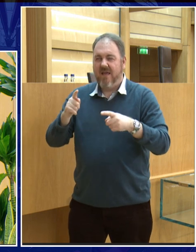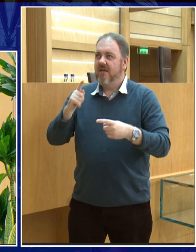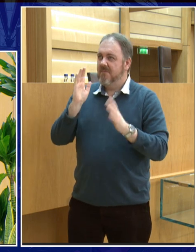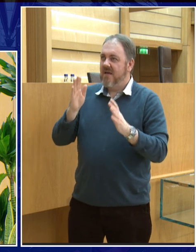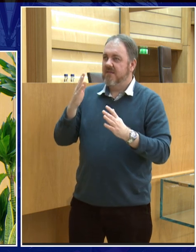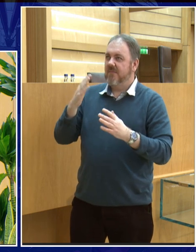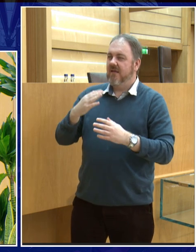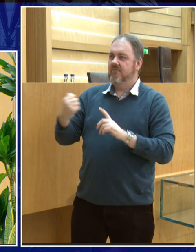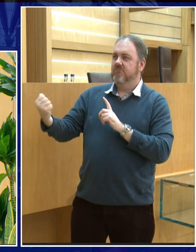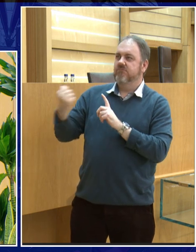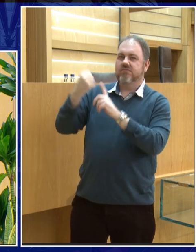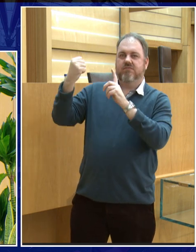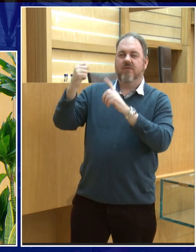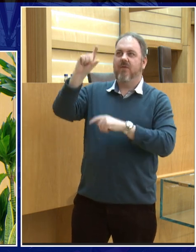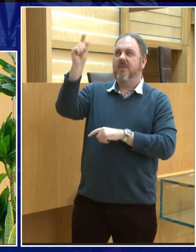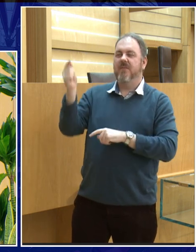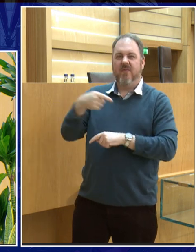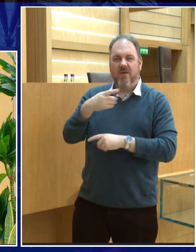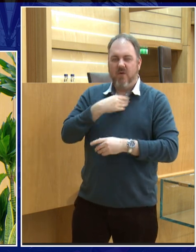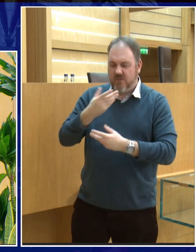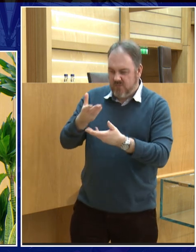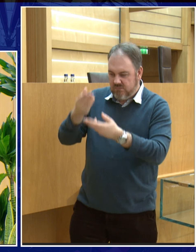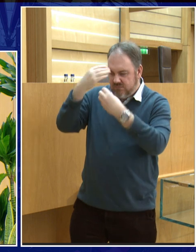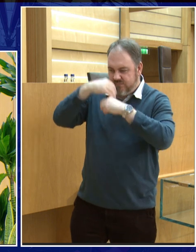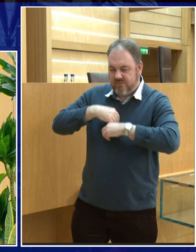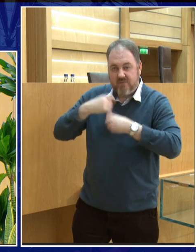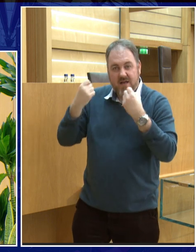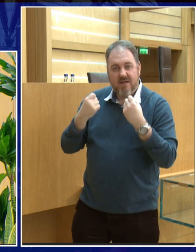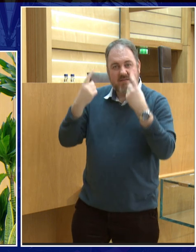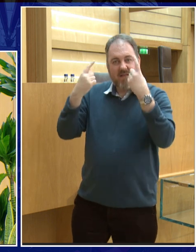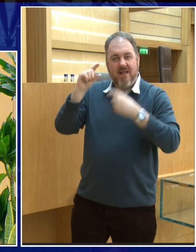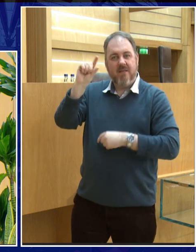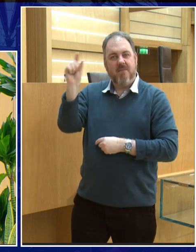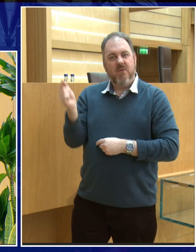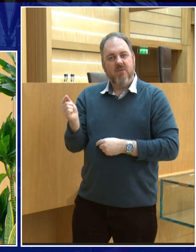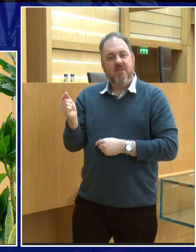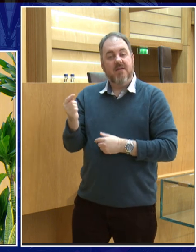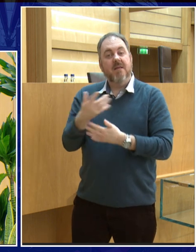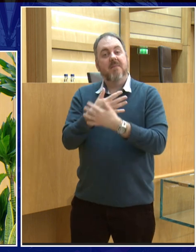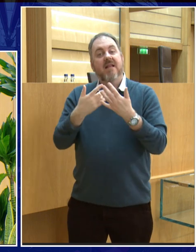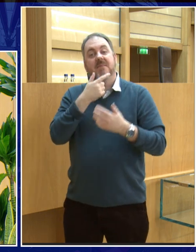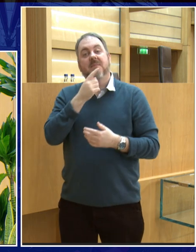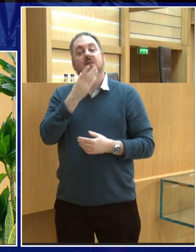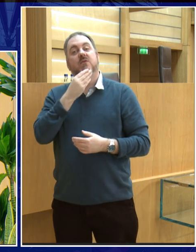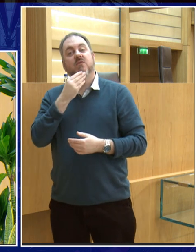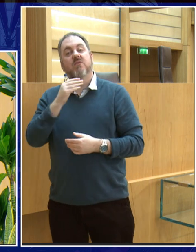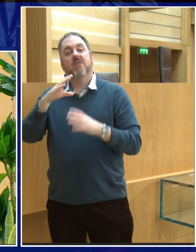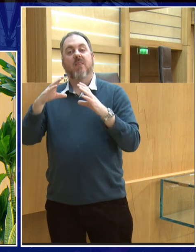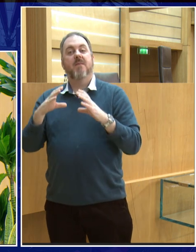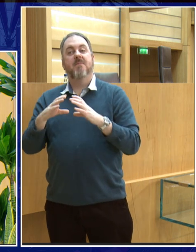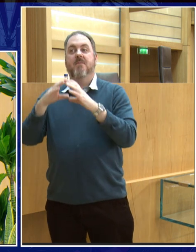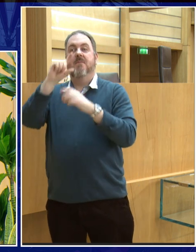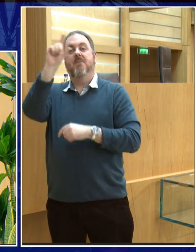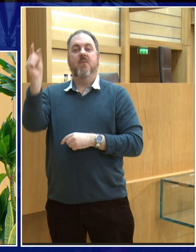across the world have wanted to understand the moon, and they did this because the moon is like a time-keeping piece. I mean, back in those days, they didn't have digital